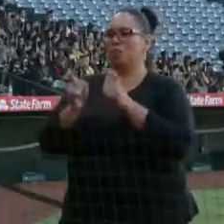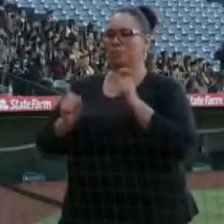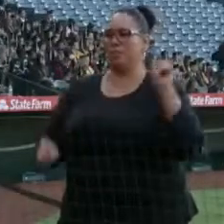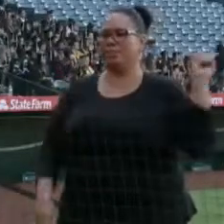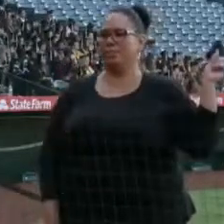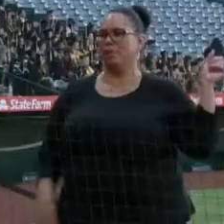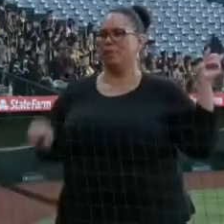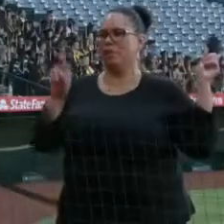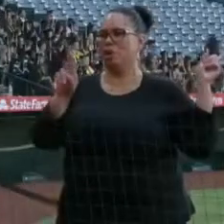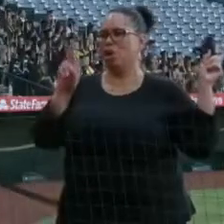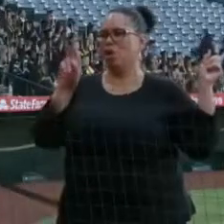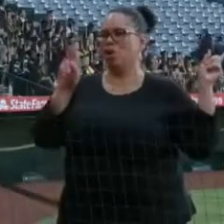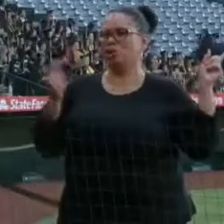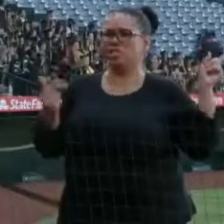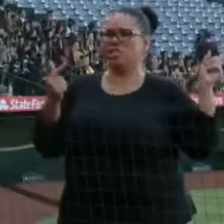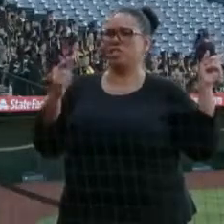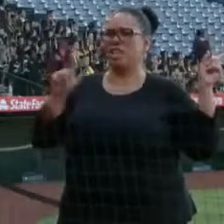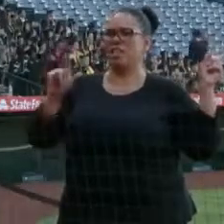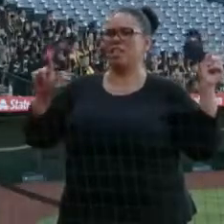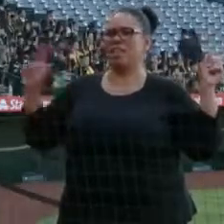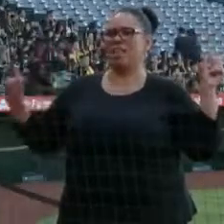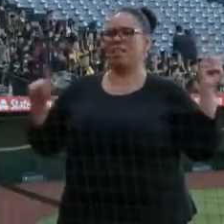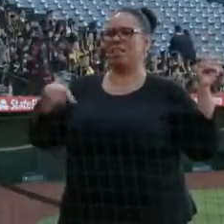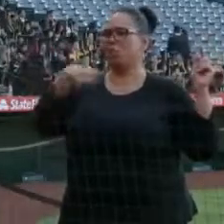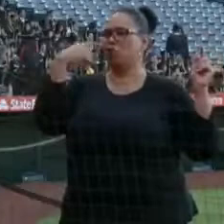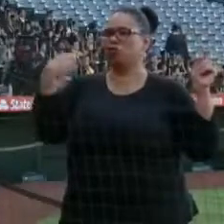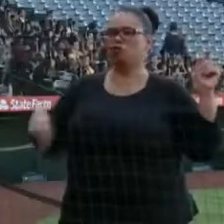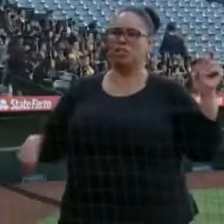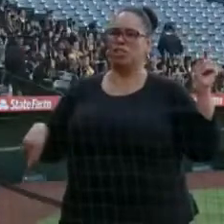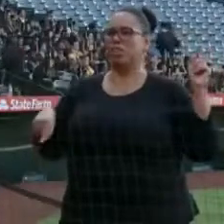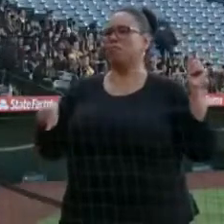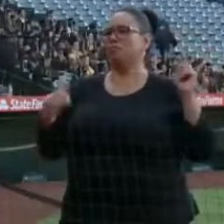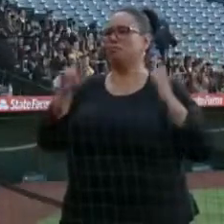and Literature. So congratulations.